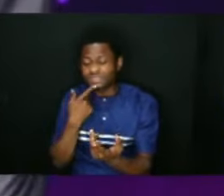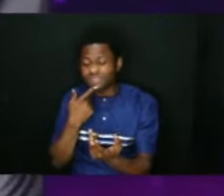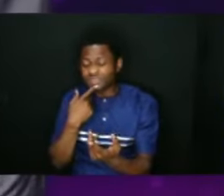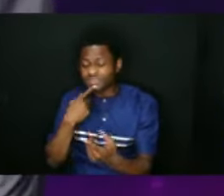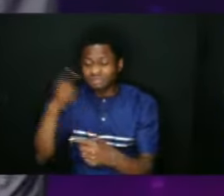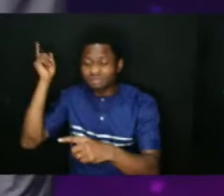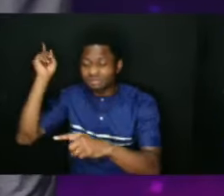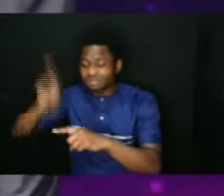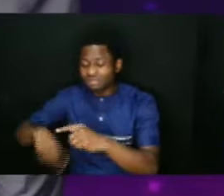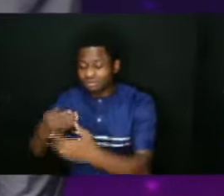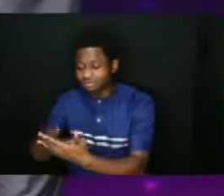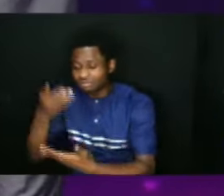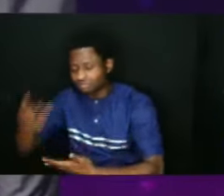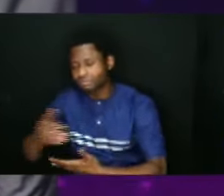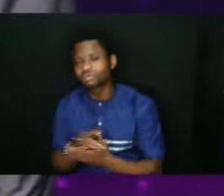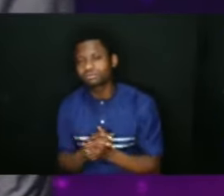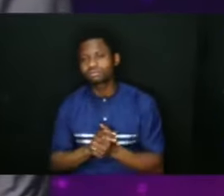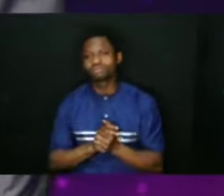That is the